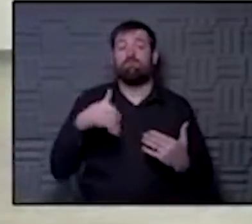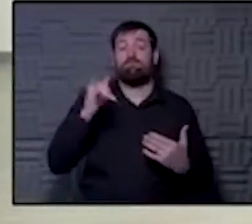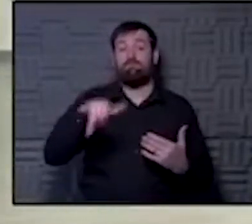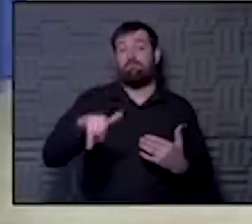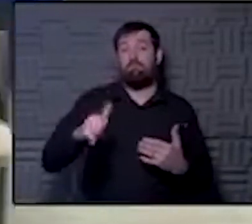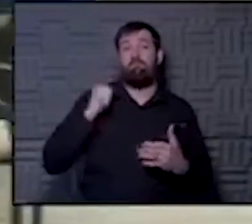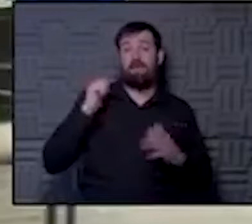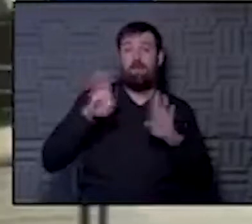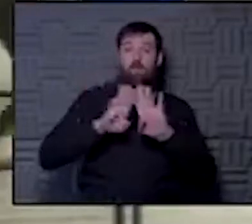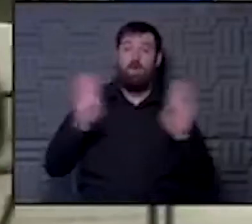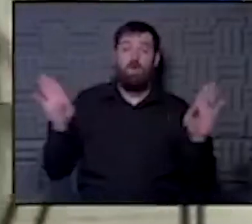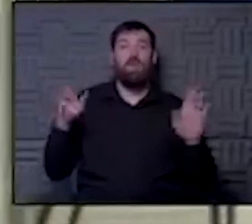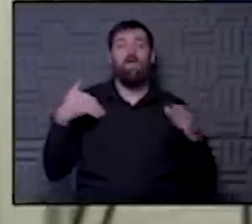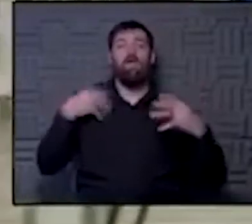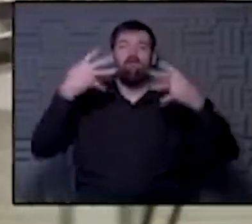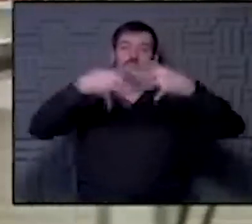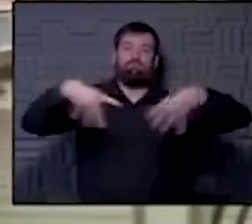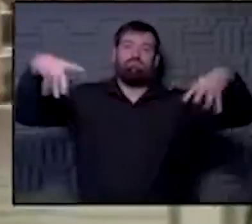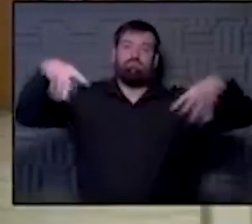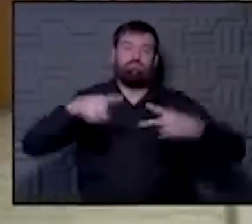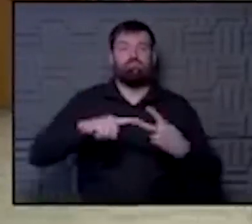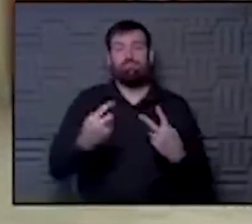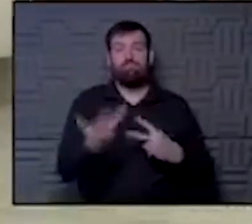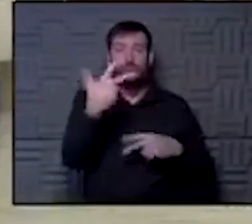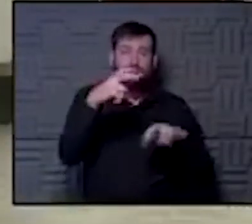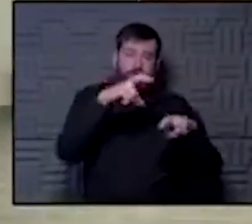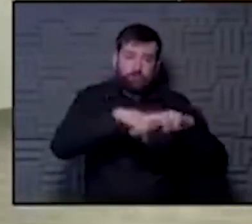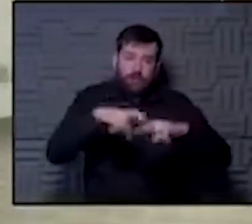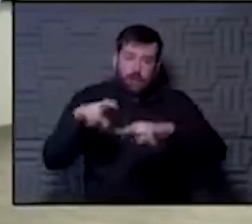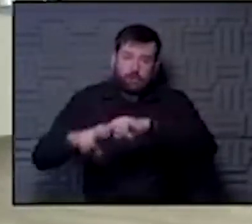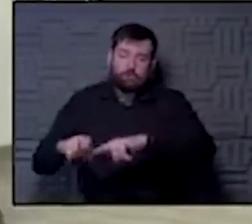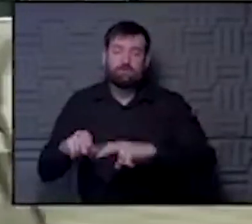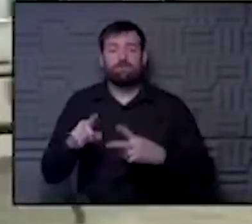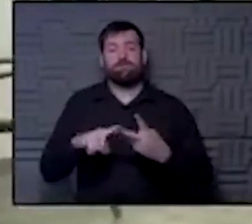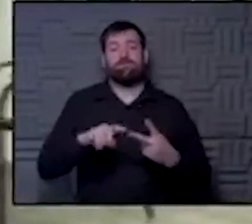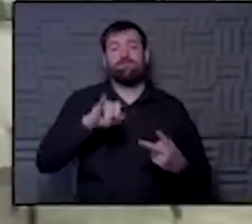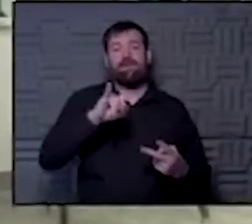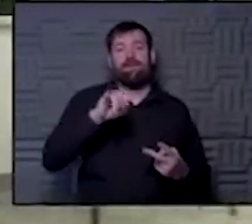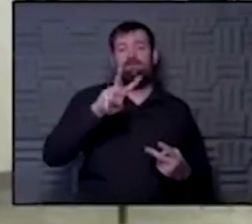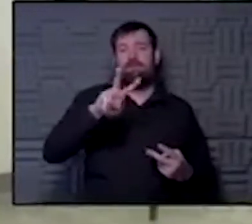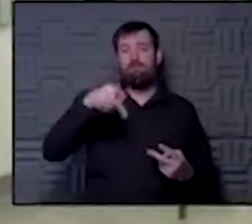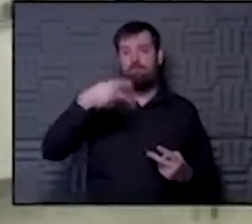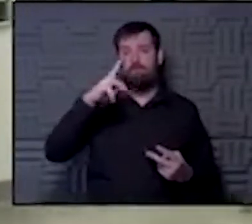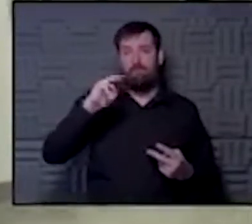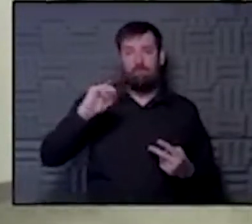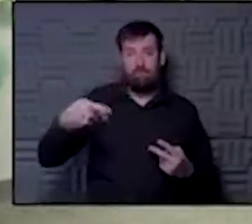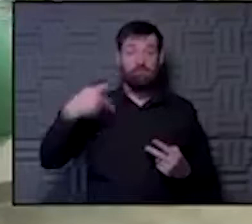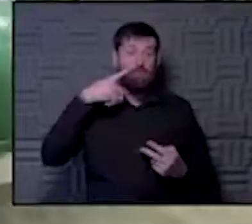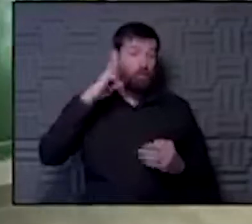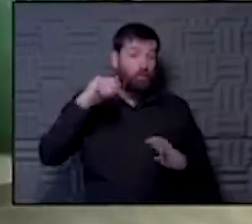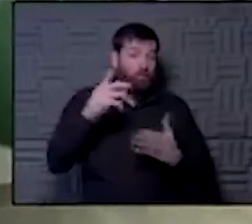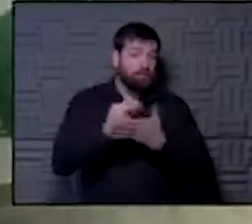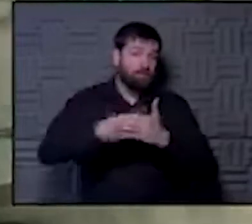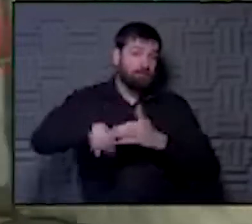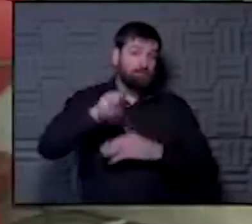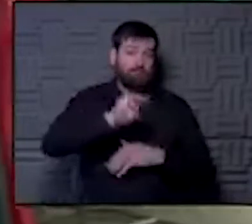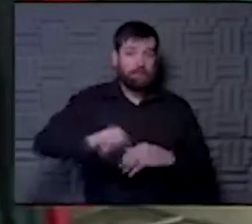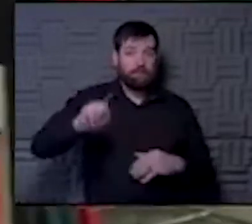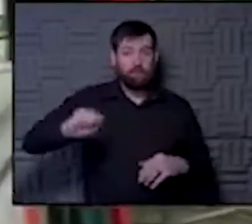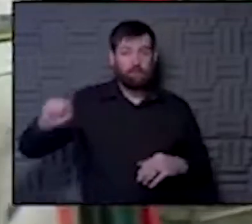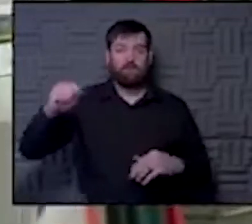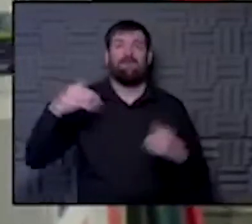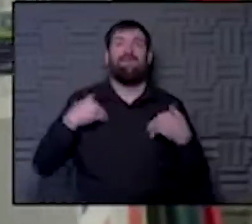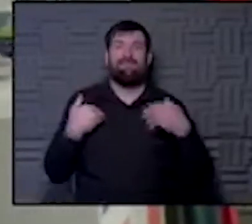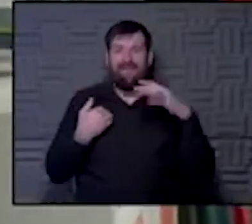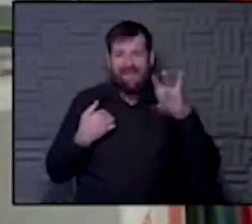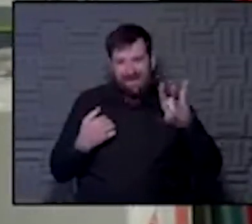have curtains up. We've got 3 infusion chairs. We've got IV pumps. We're hoping by Monday or Tuesday of next week to be able to run 8 or 9